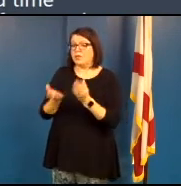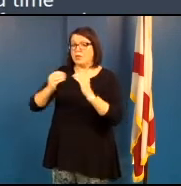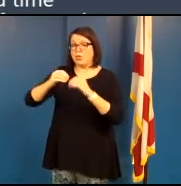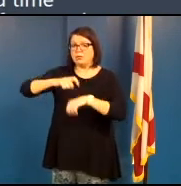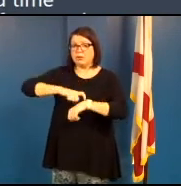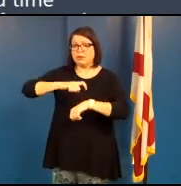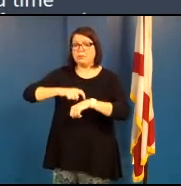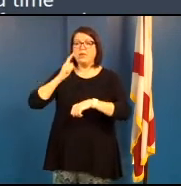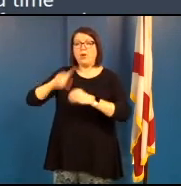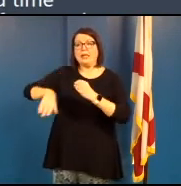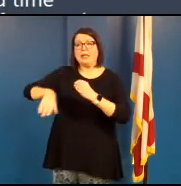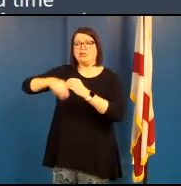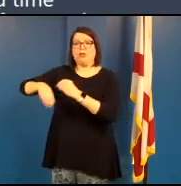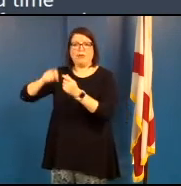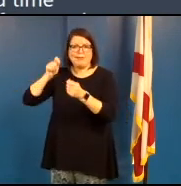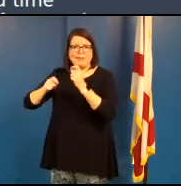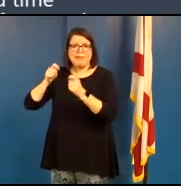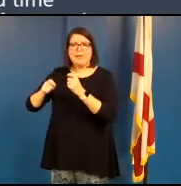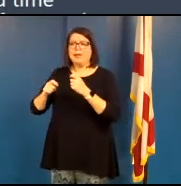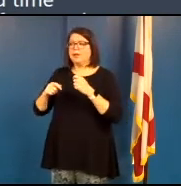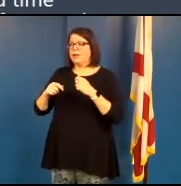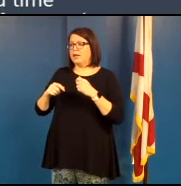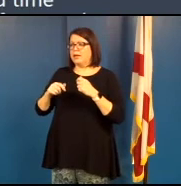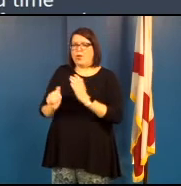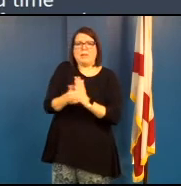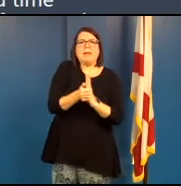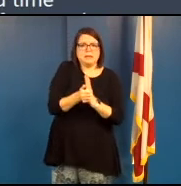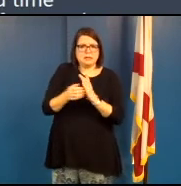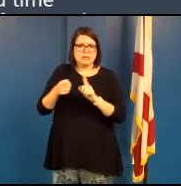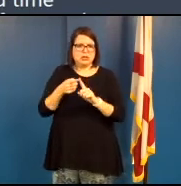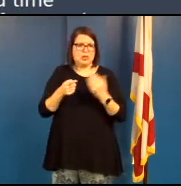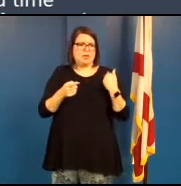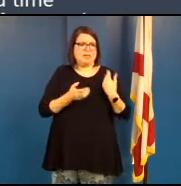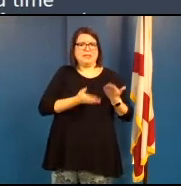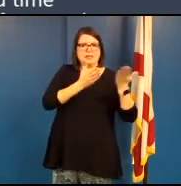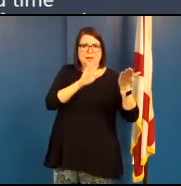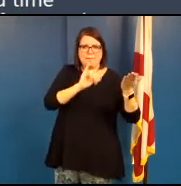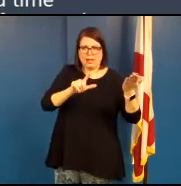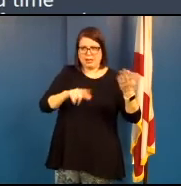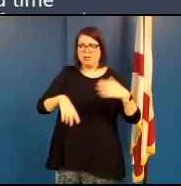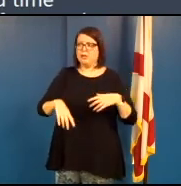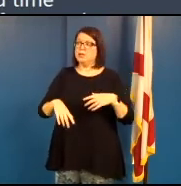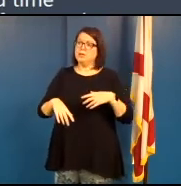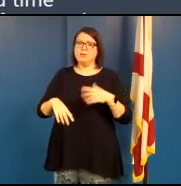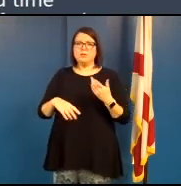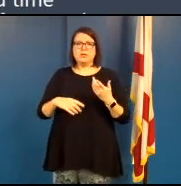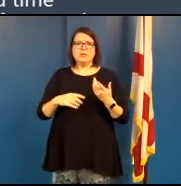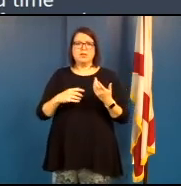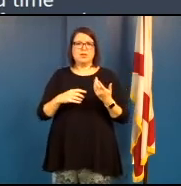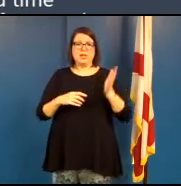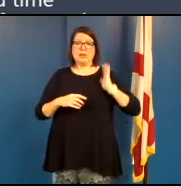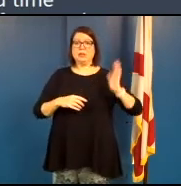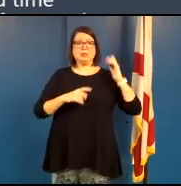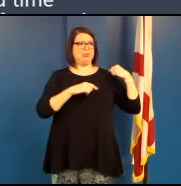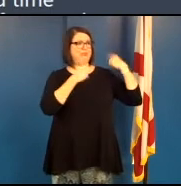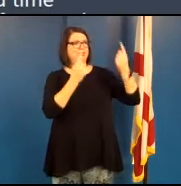they're just if they're germane to the related to clause, which is used to be a lot more narrow. Now they're expanding a little bit to allow members to flush some